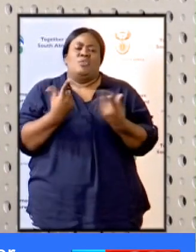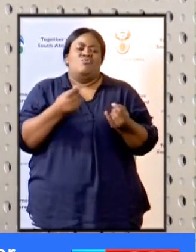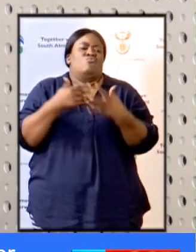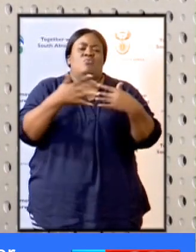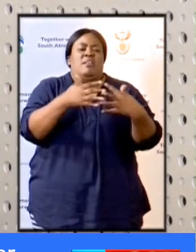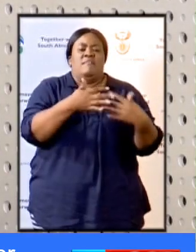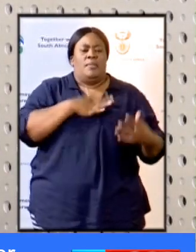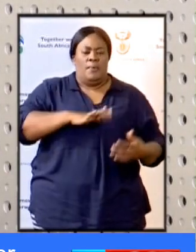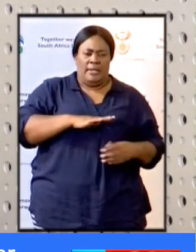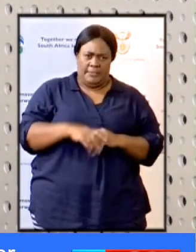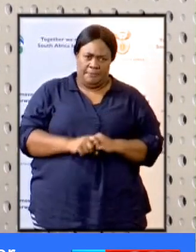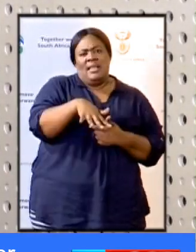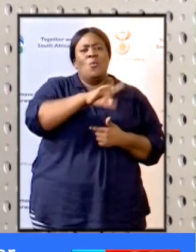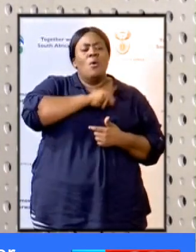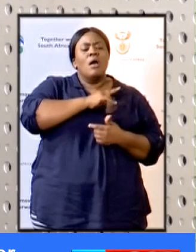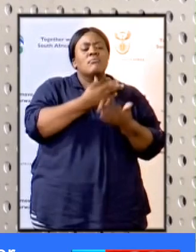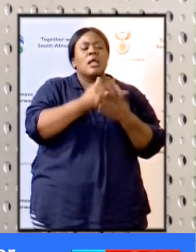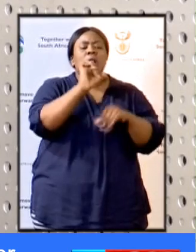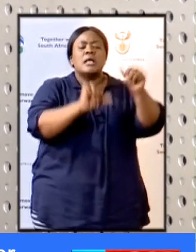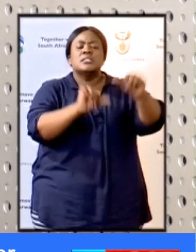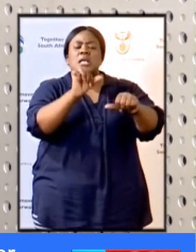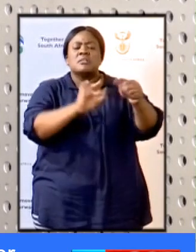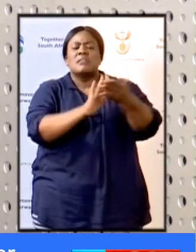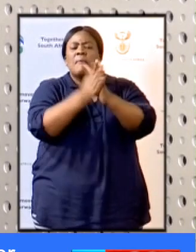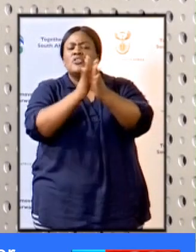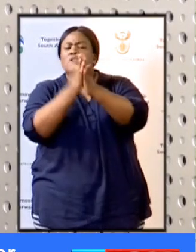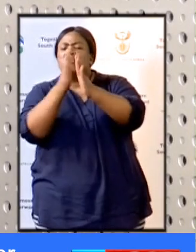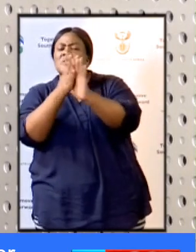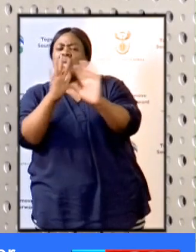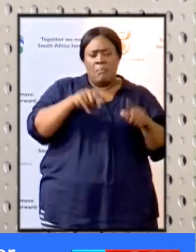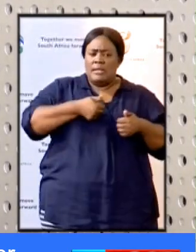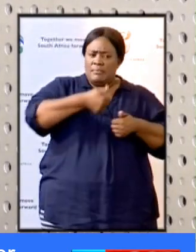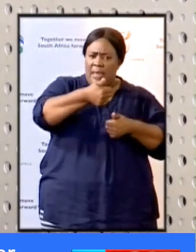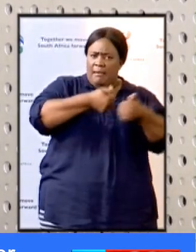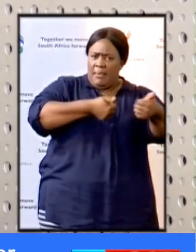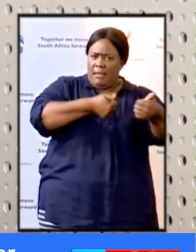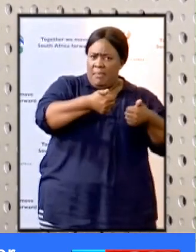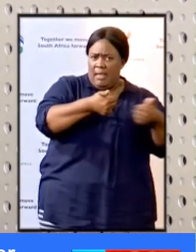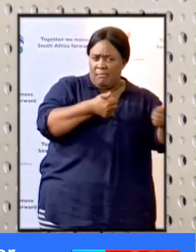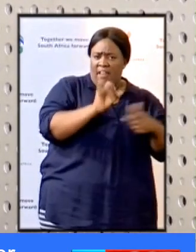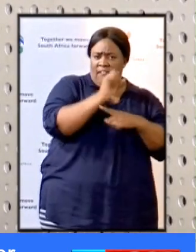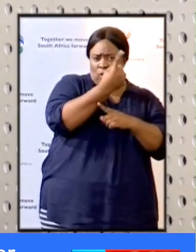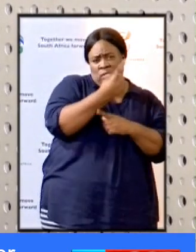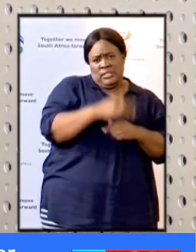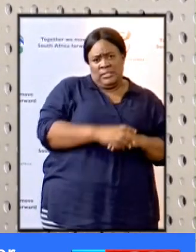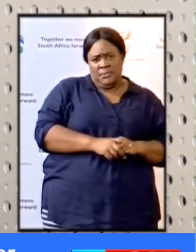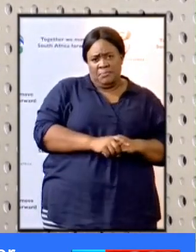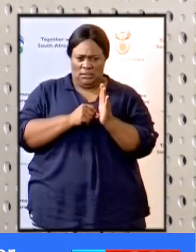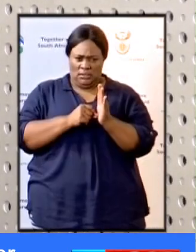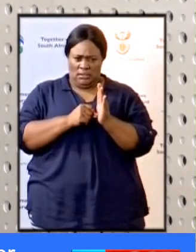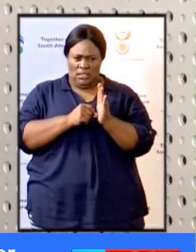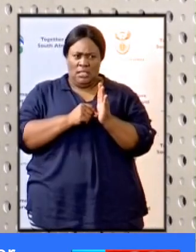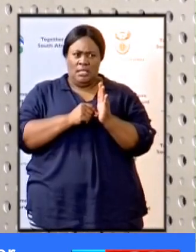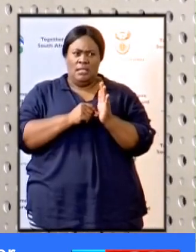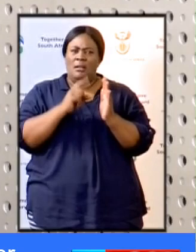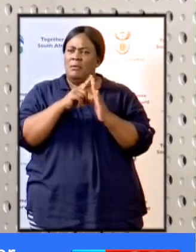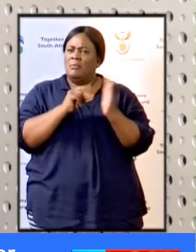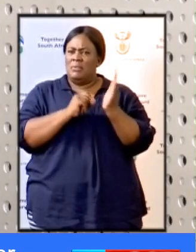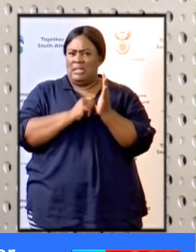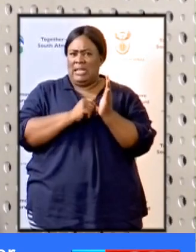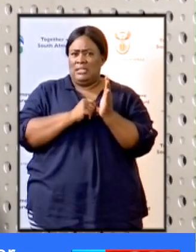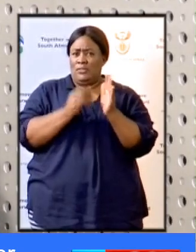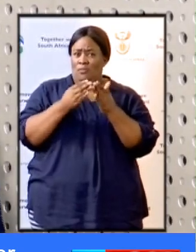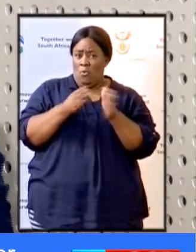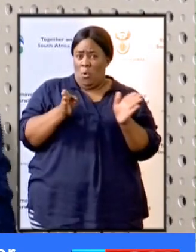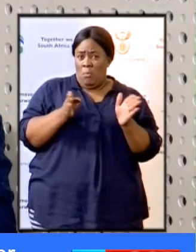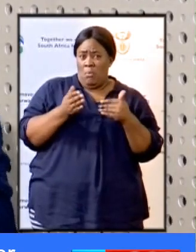In terms of what was outside, so we lockdown, let's go in there. The proposed calendars, we said,